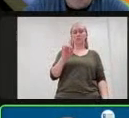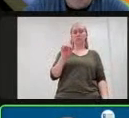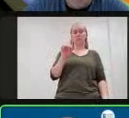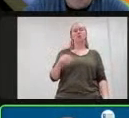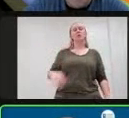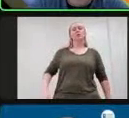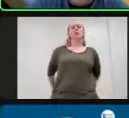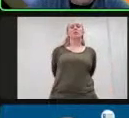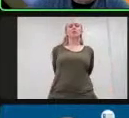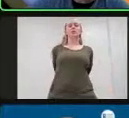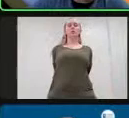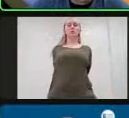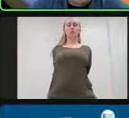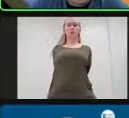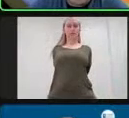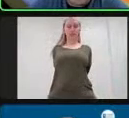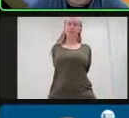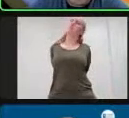Yeah.